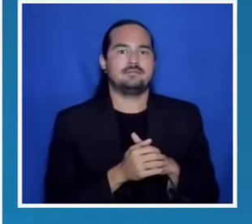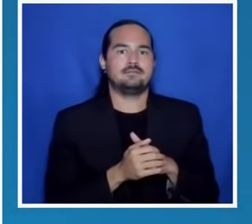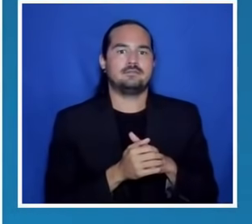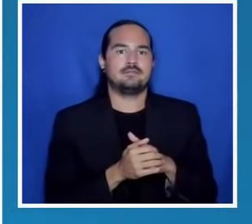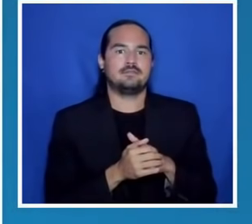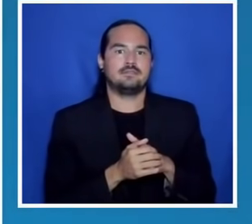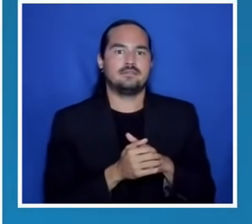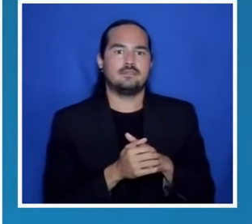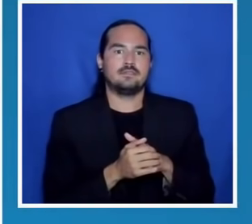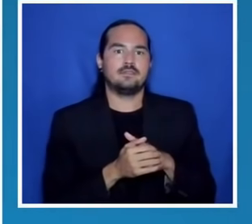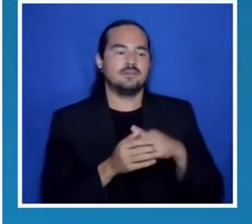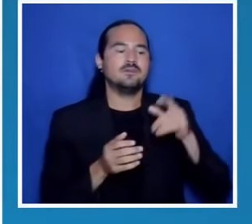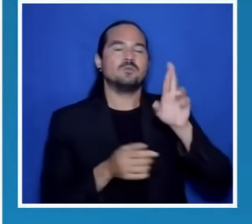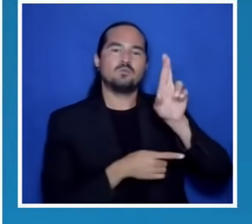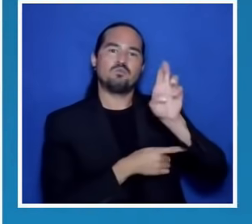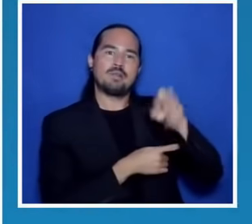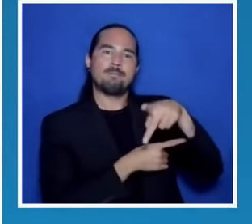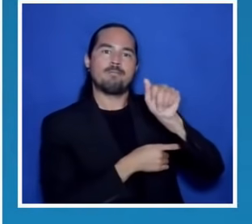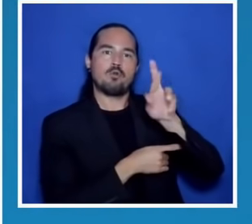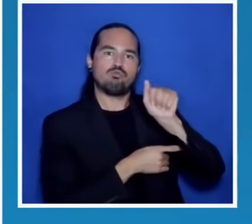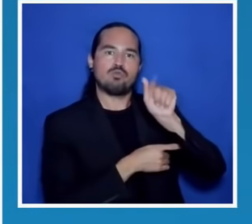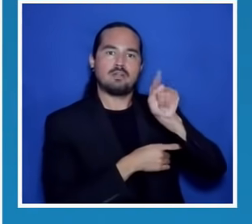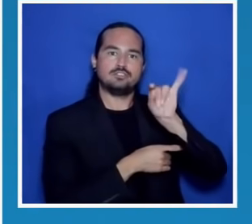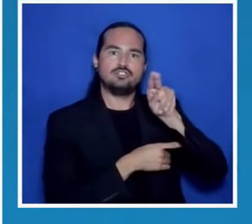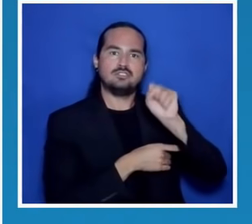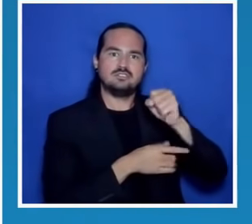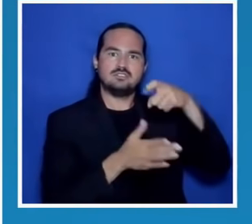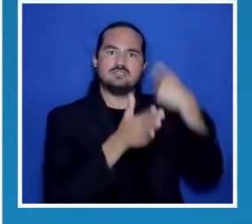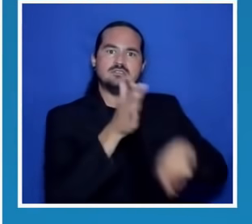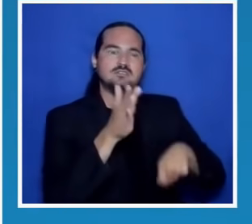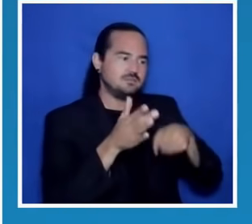about reparations for slave owners?